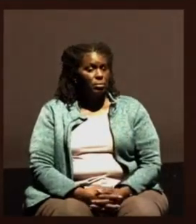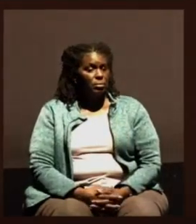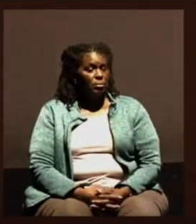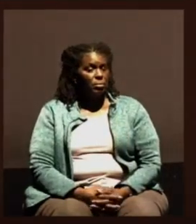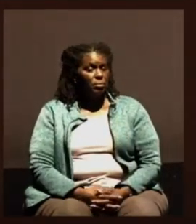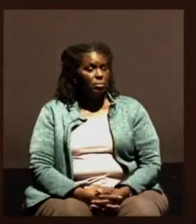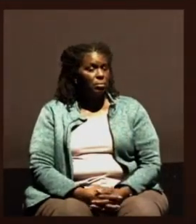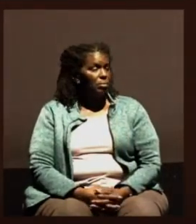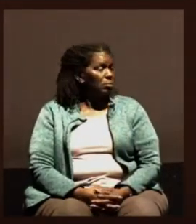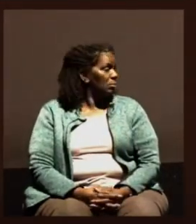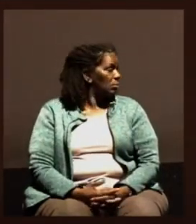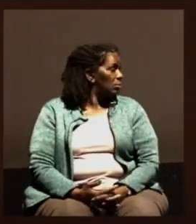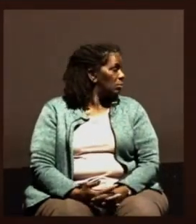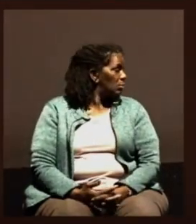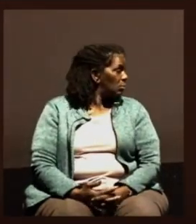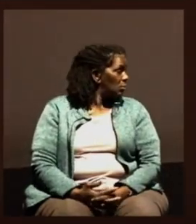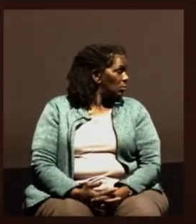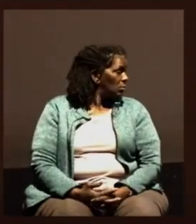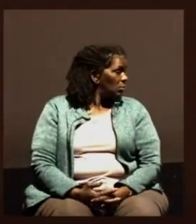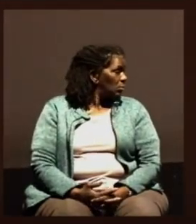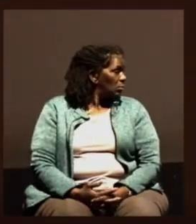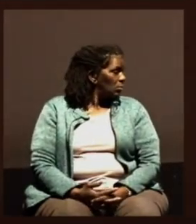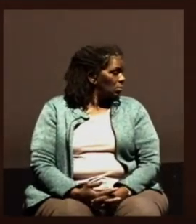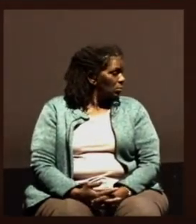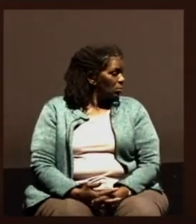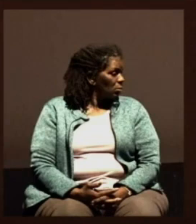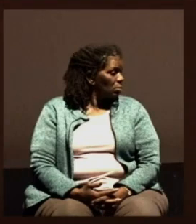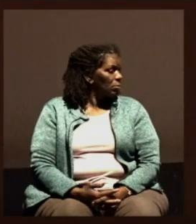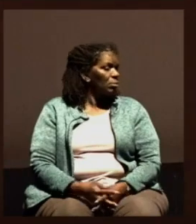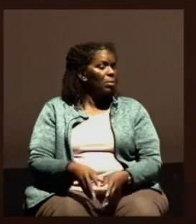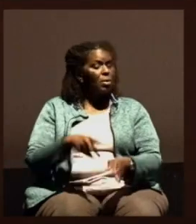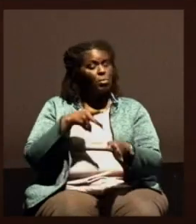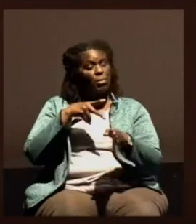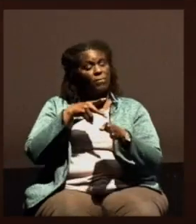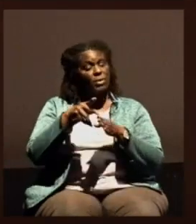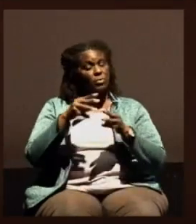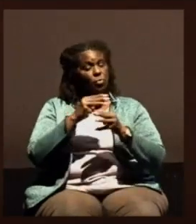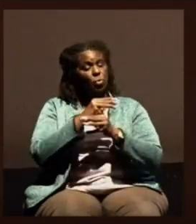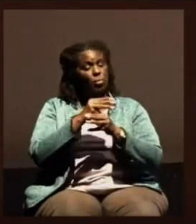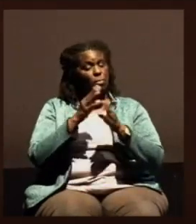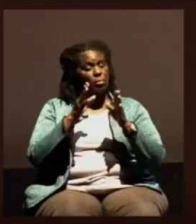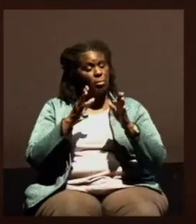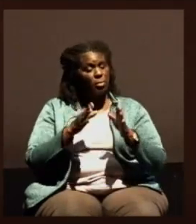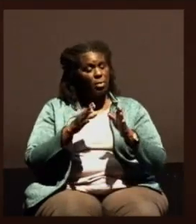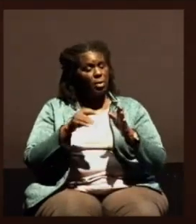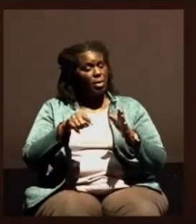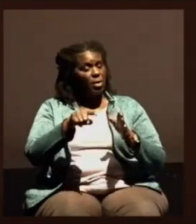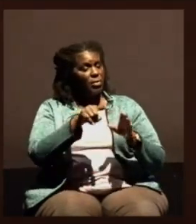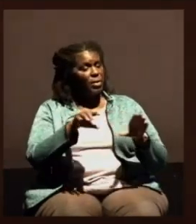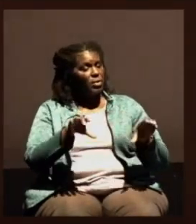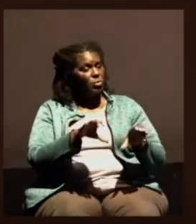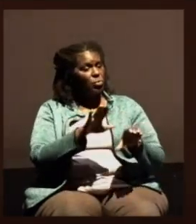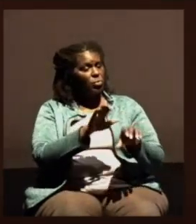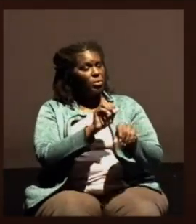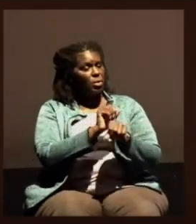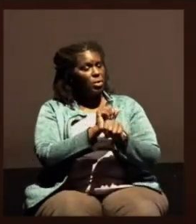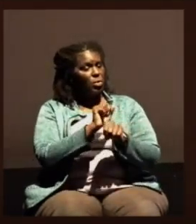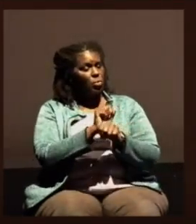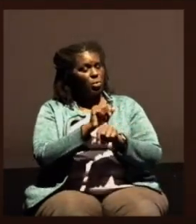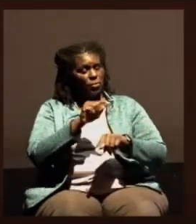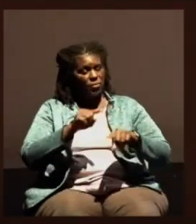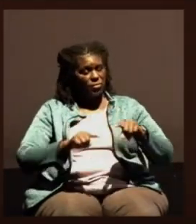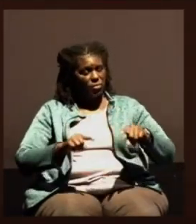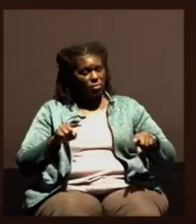But in contrast to all those applications, I think professional mathematicians do their work and study mathematics for different